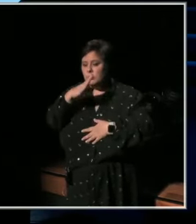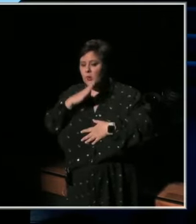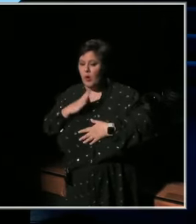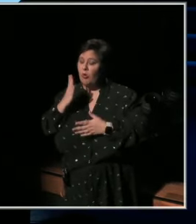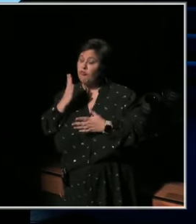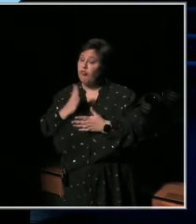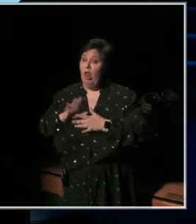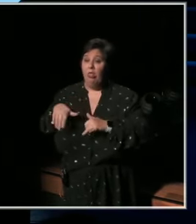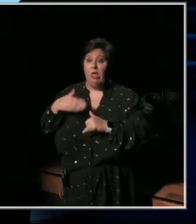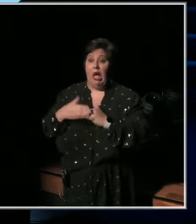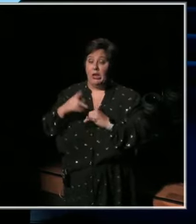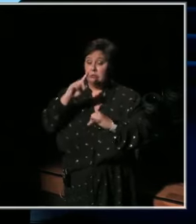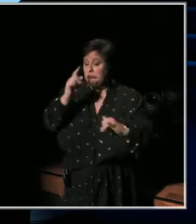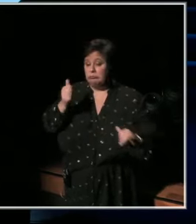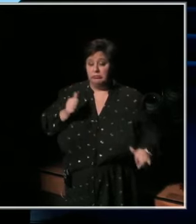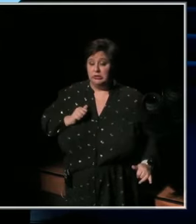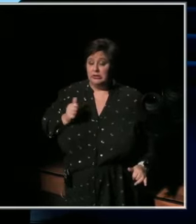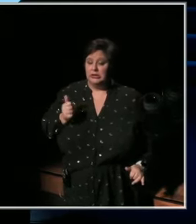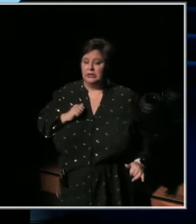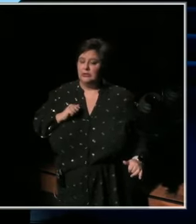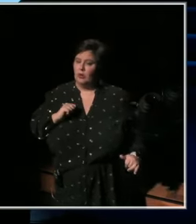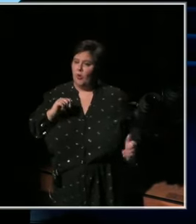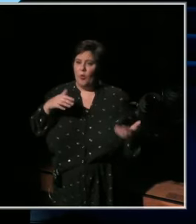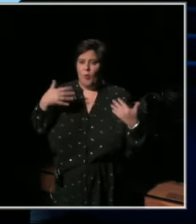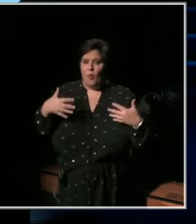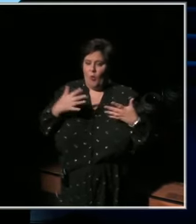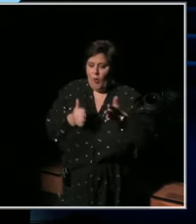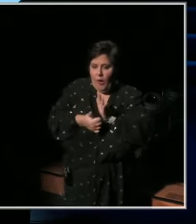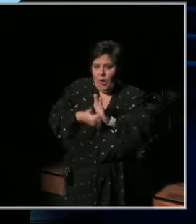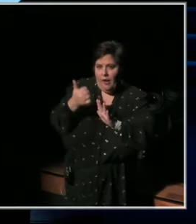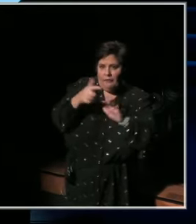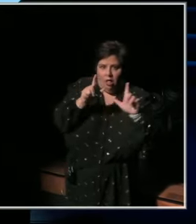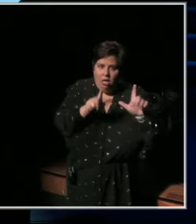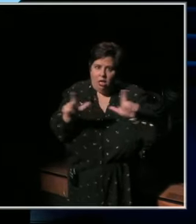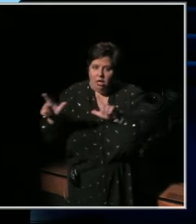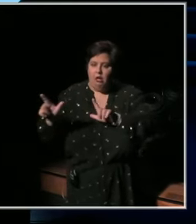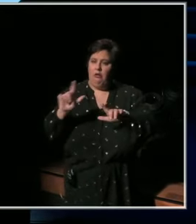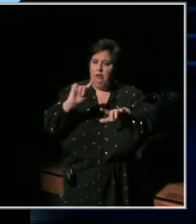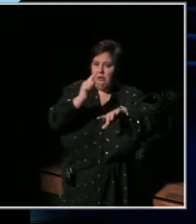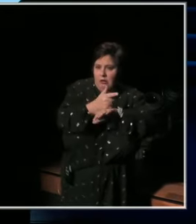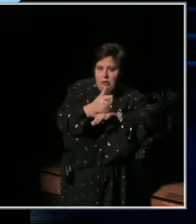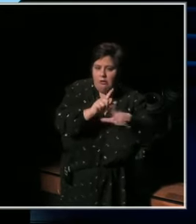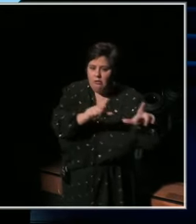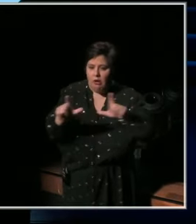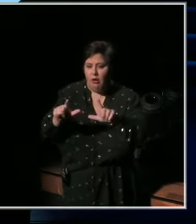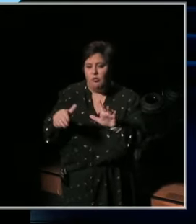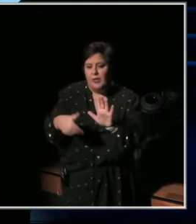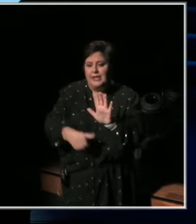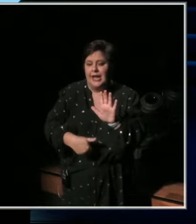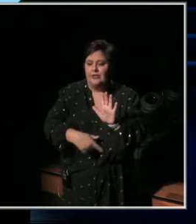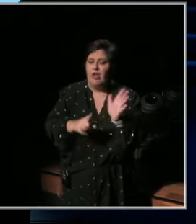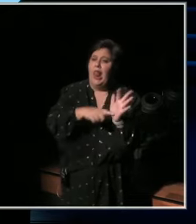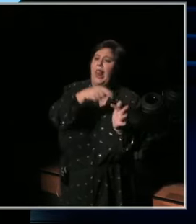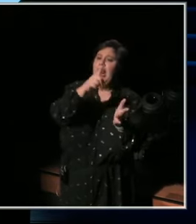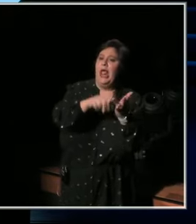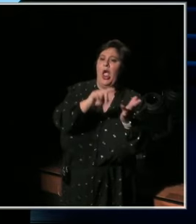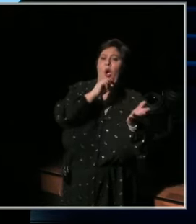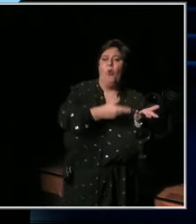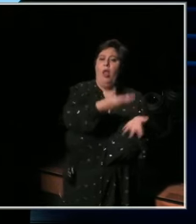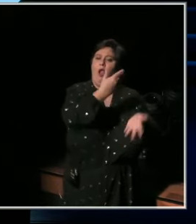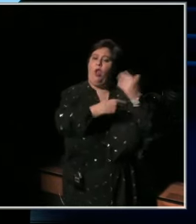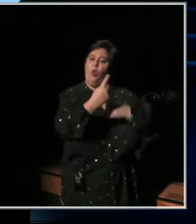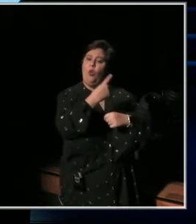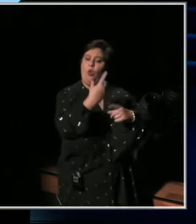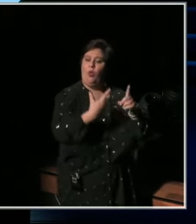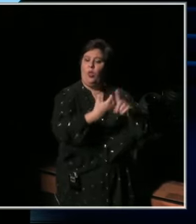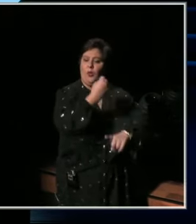an entirely unpredictable end. It was skillfully crafted and shot with integrity. I'm going to hand over to Leo, who's going to reveal